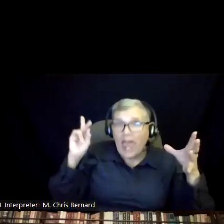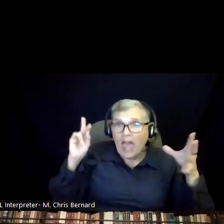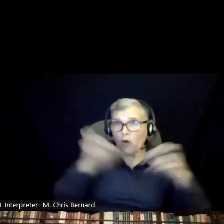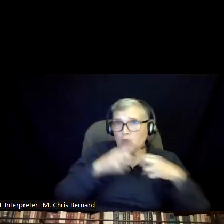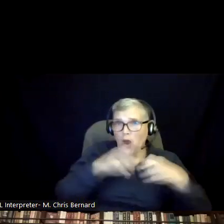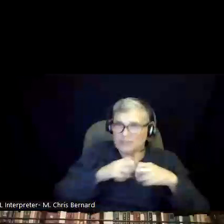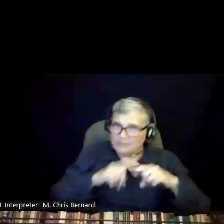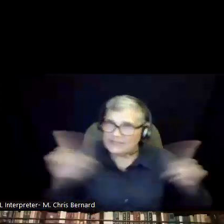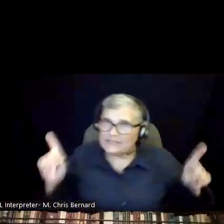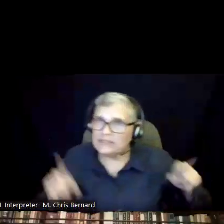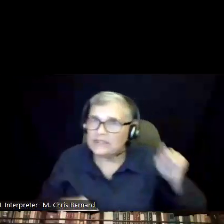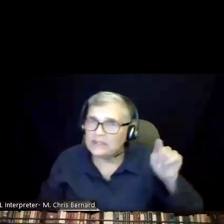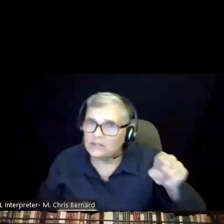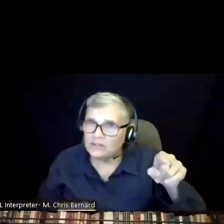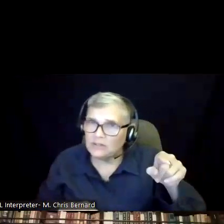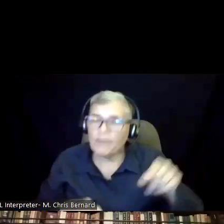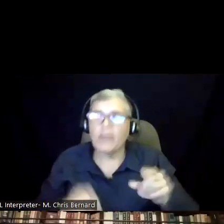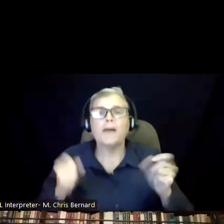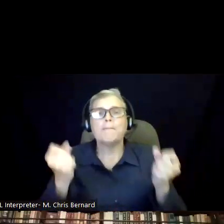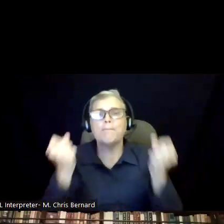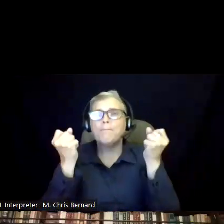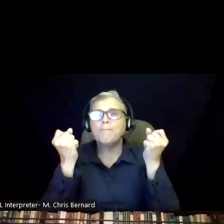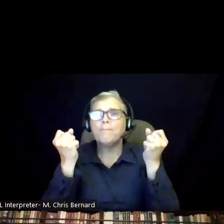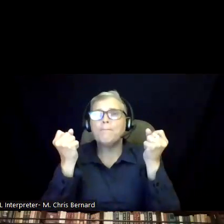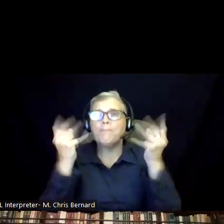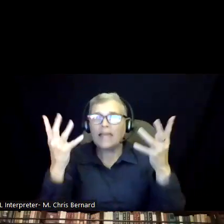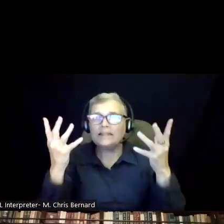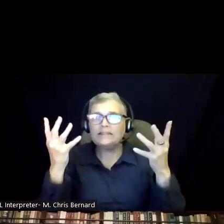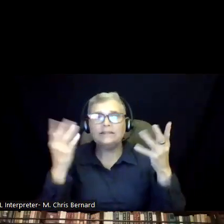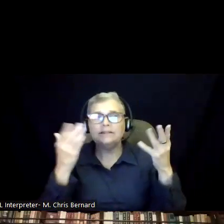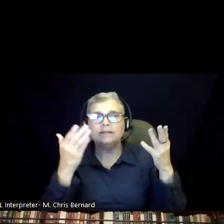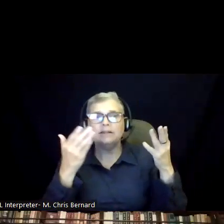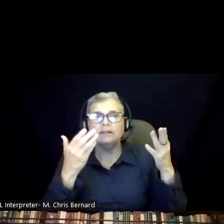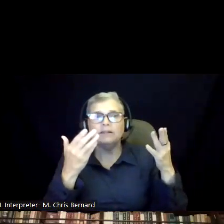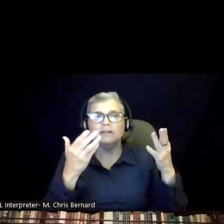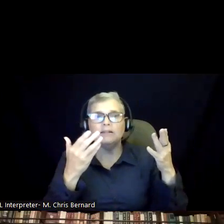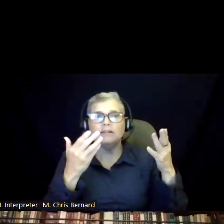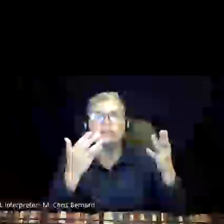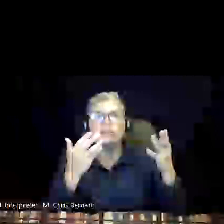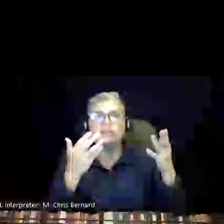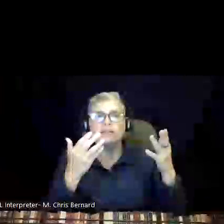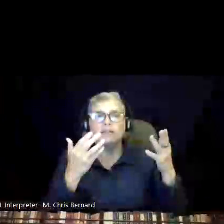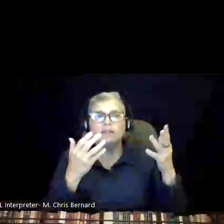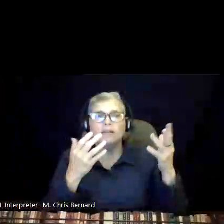by many measures, and by many folks, at least